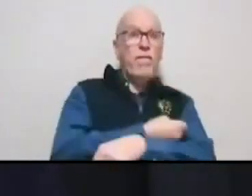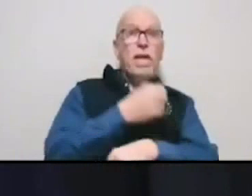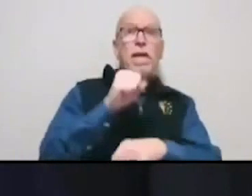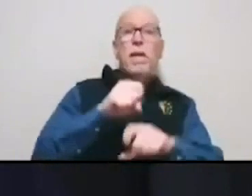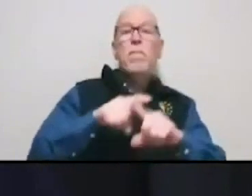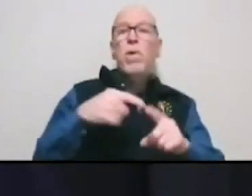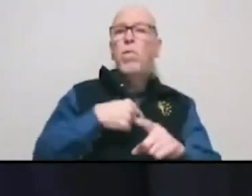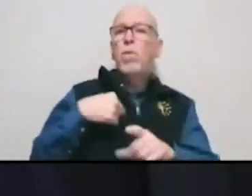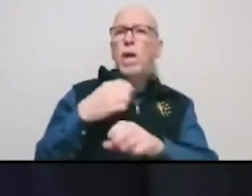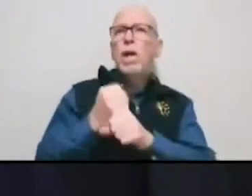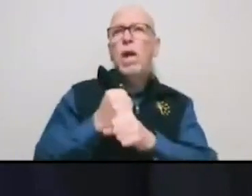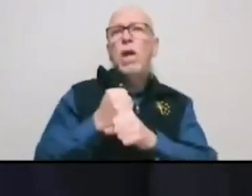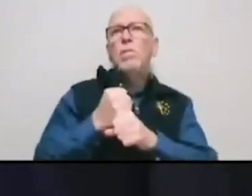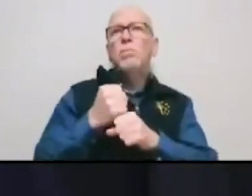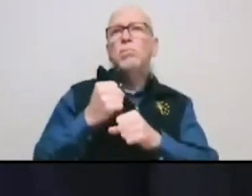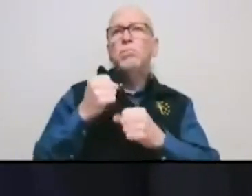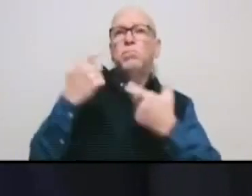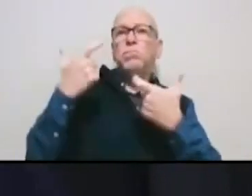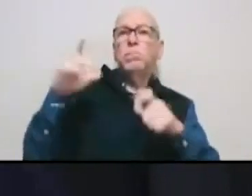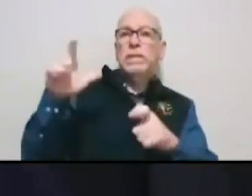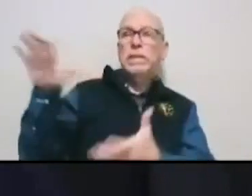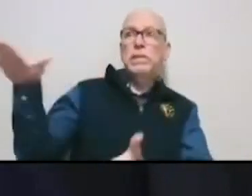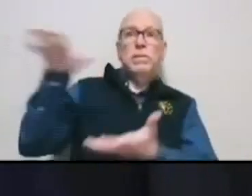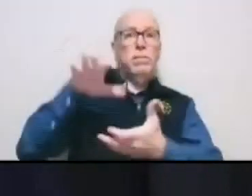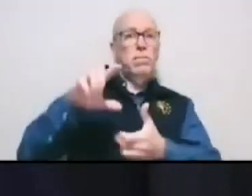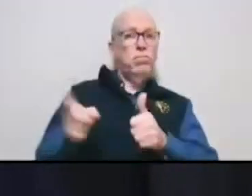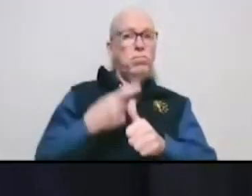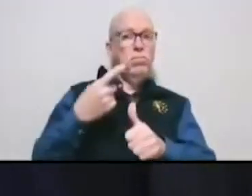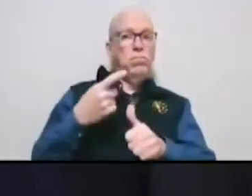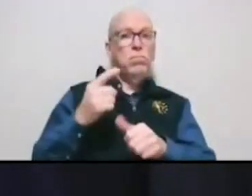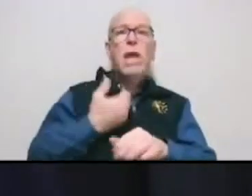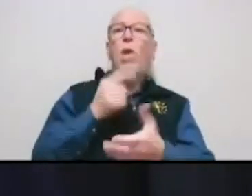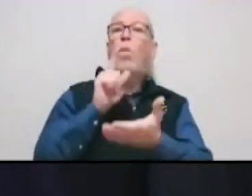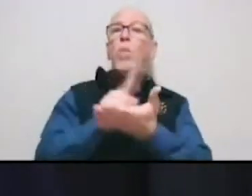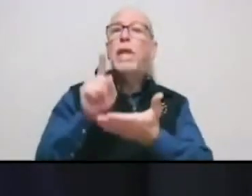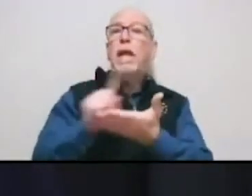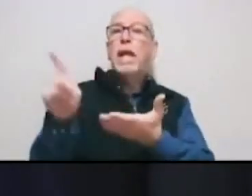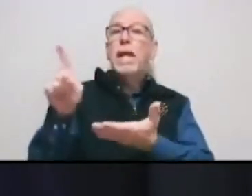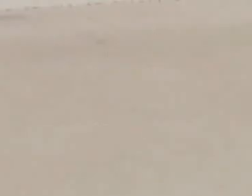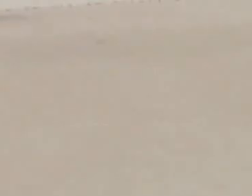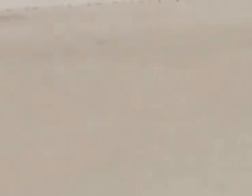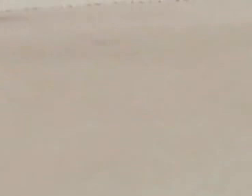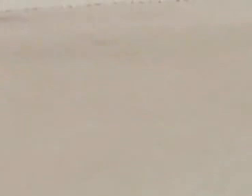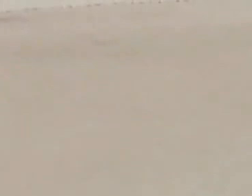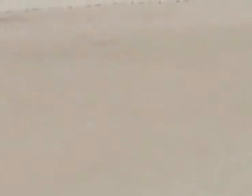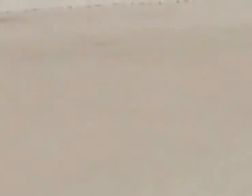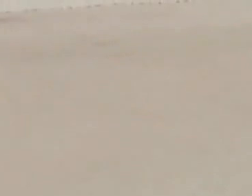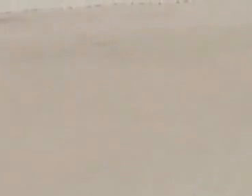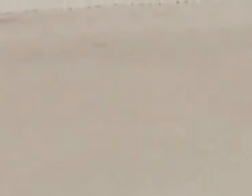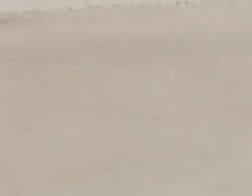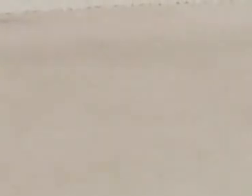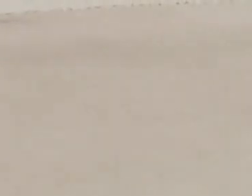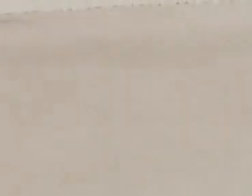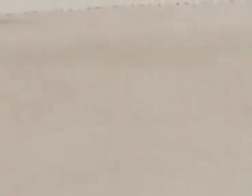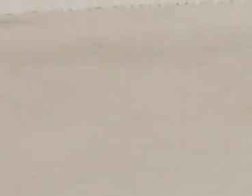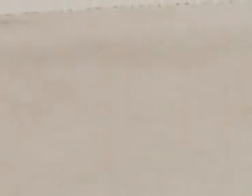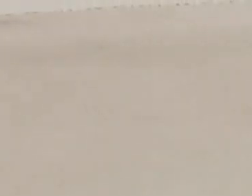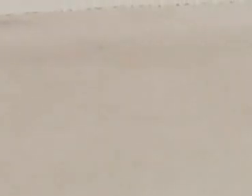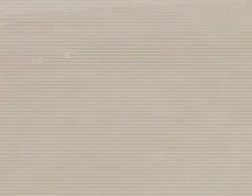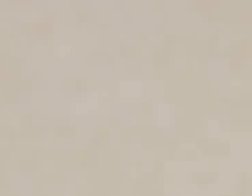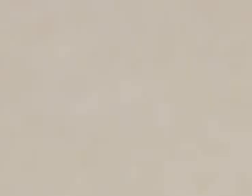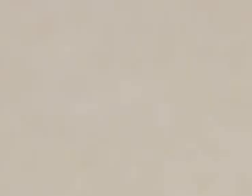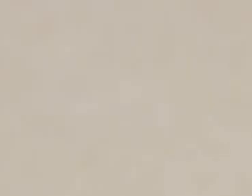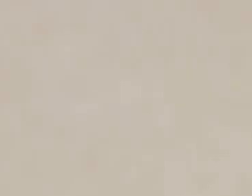received a sizable initial shipment of vaccine, but our weekly allocations will be lower going forward. More than 110,000 Hoosiers have